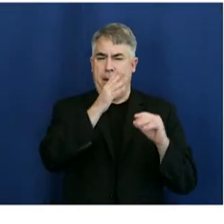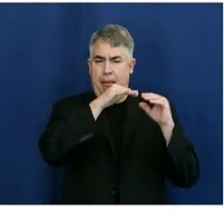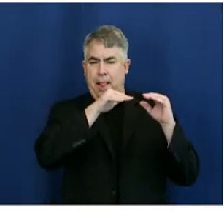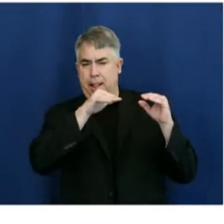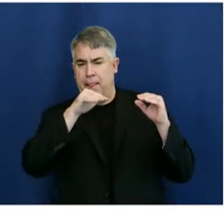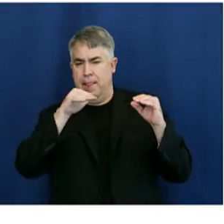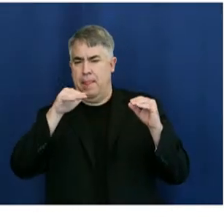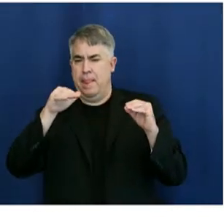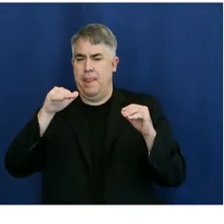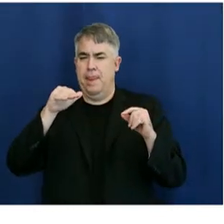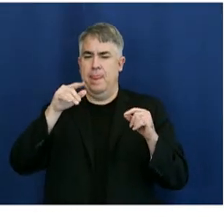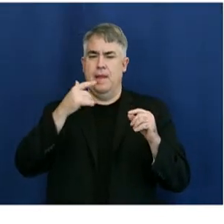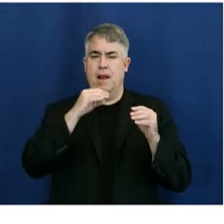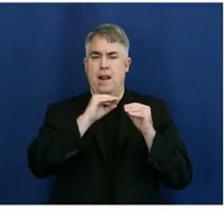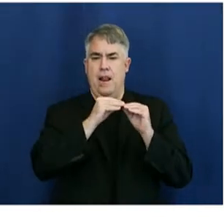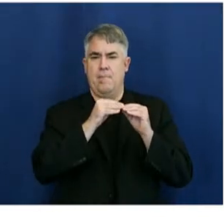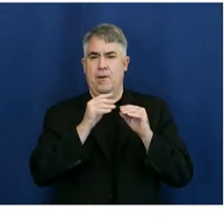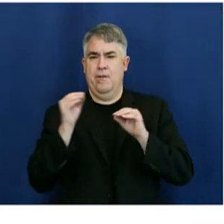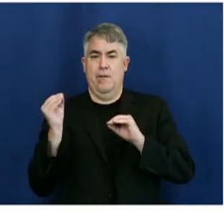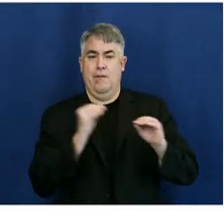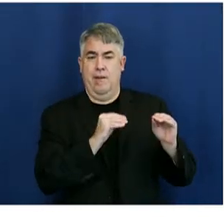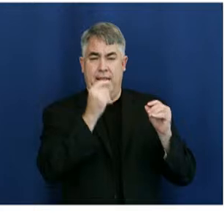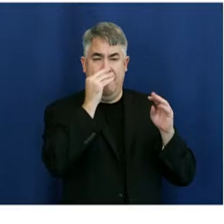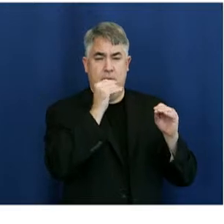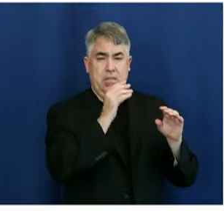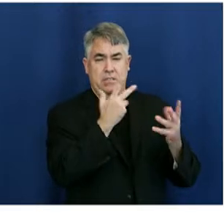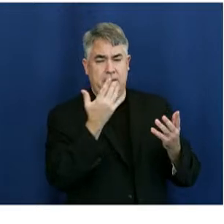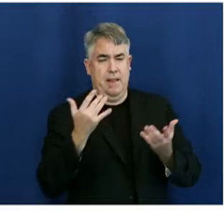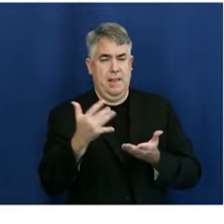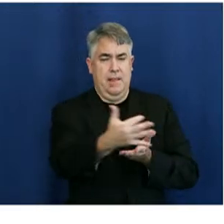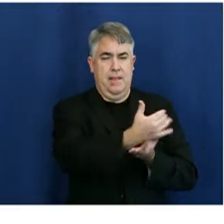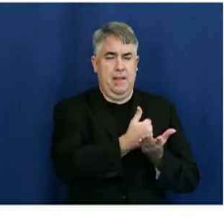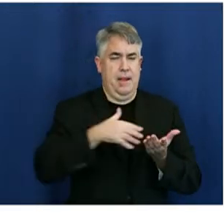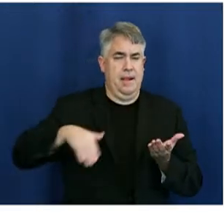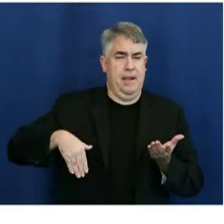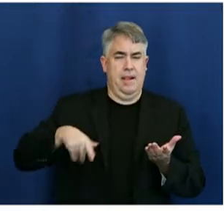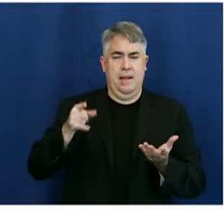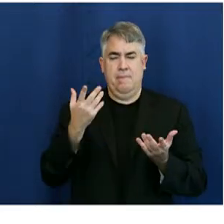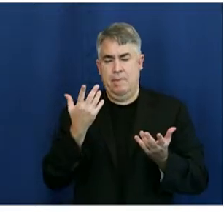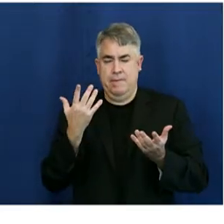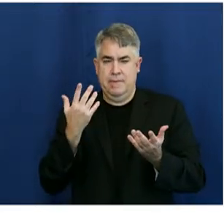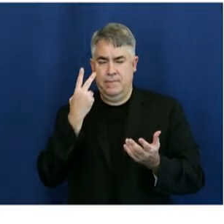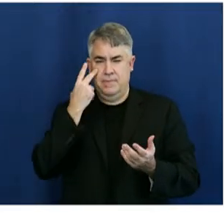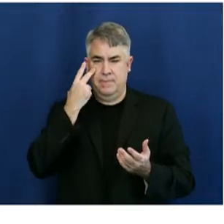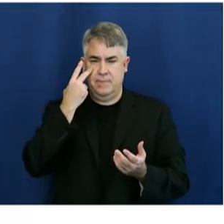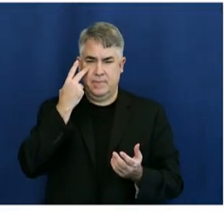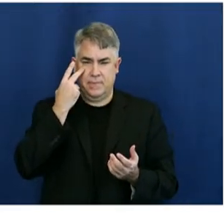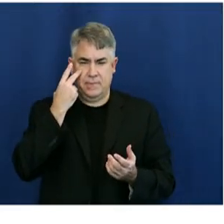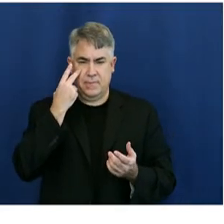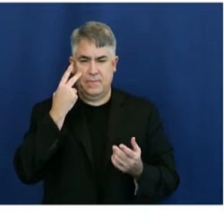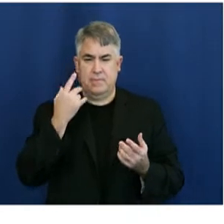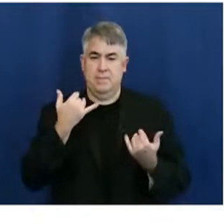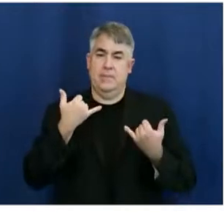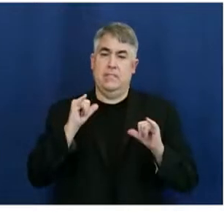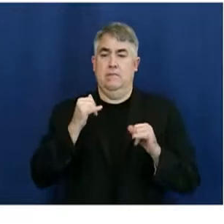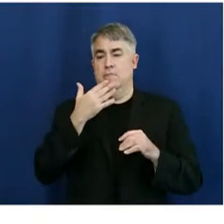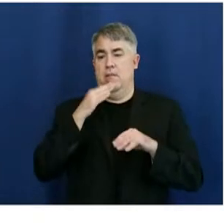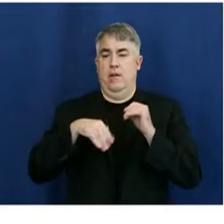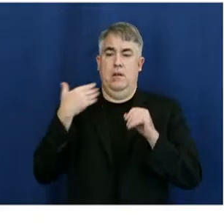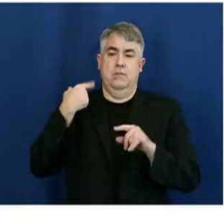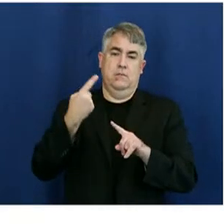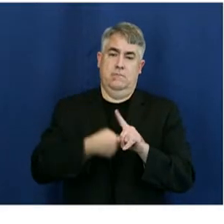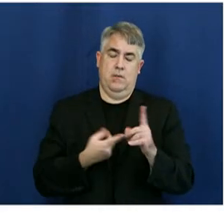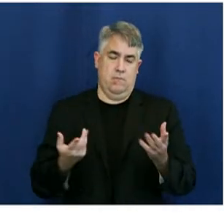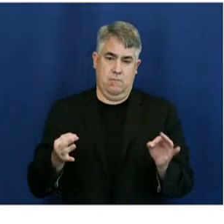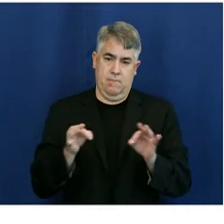and what we see in cases, with hospitalizations lagging afterward. But again, much better than where we've been. And then on ICU availability,